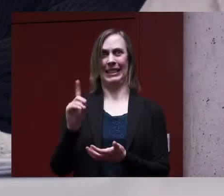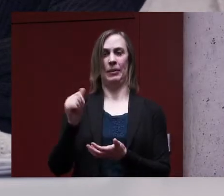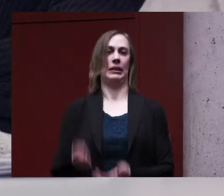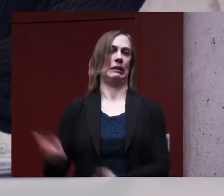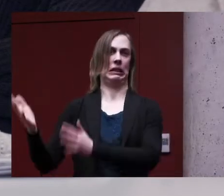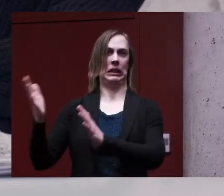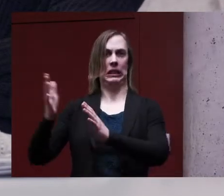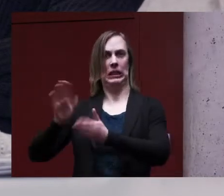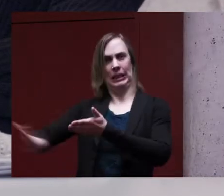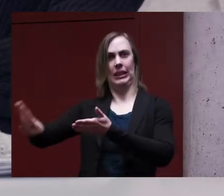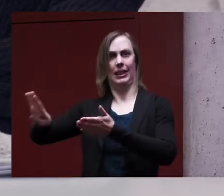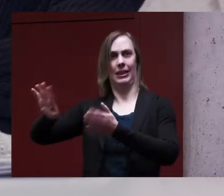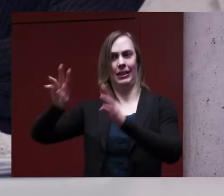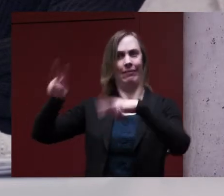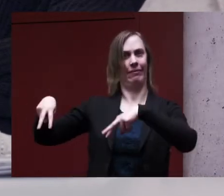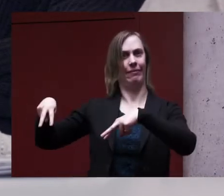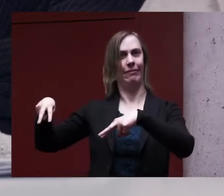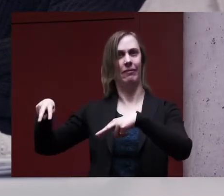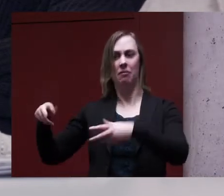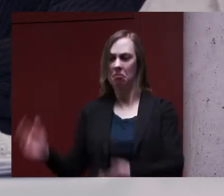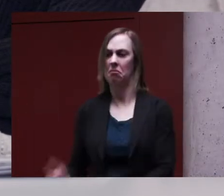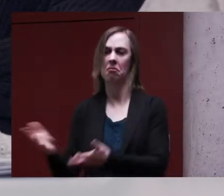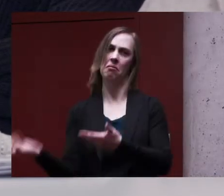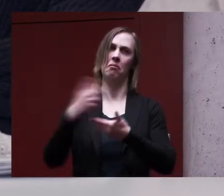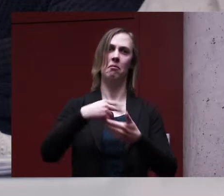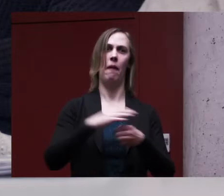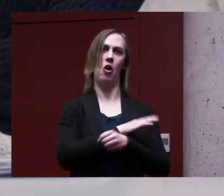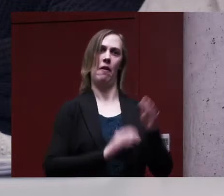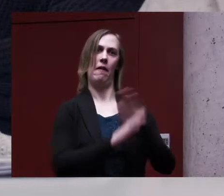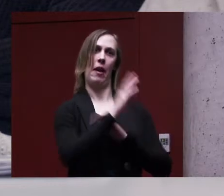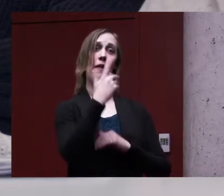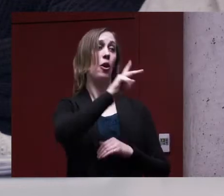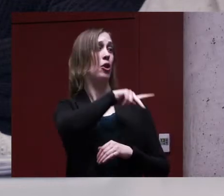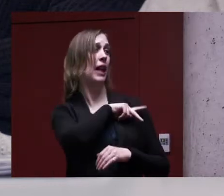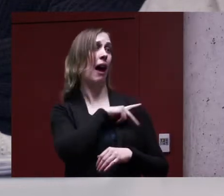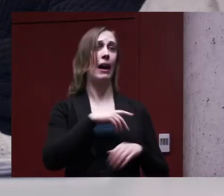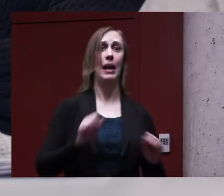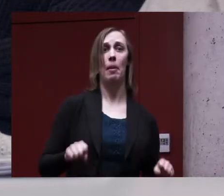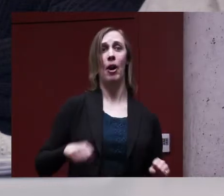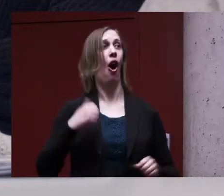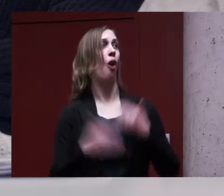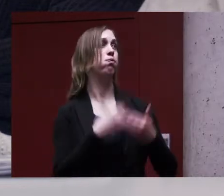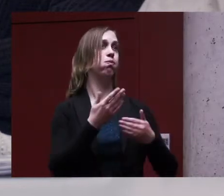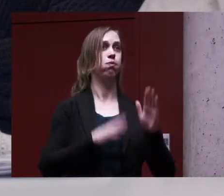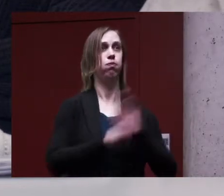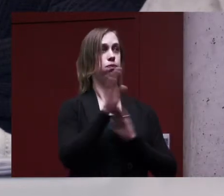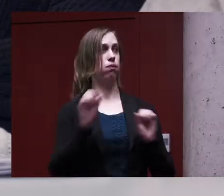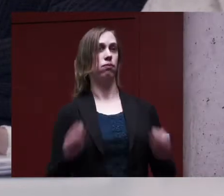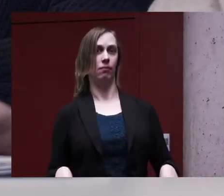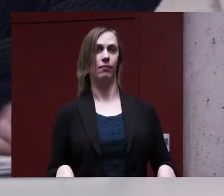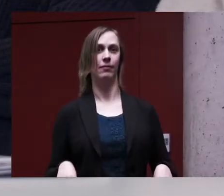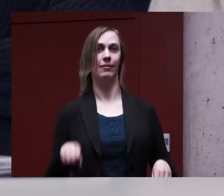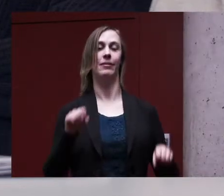full development of personality and capabilities of persons with disabilities. It is founded on the general principles